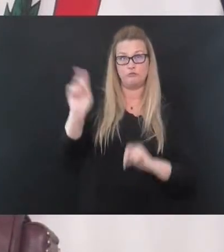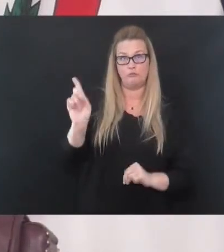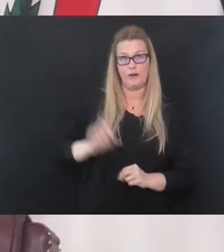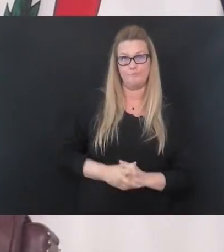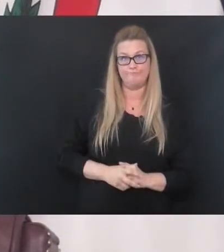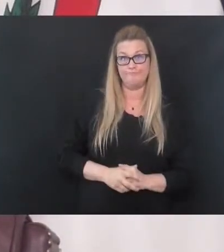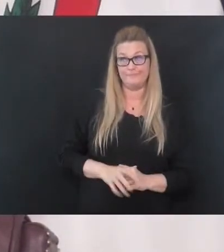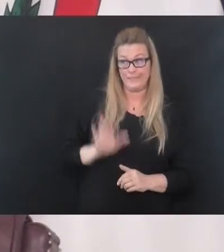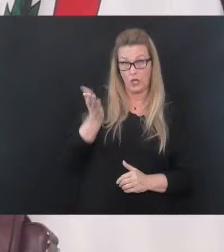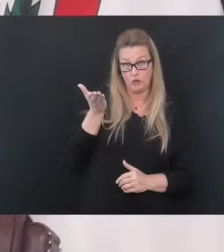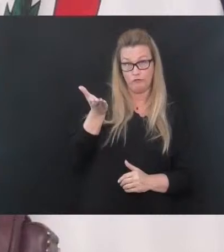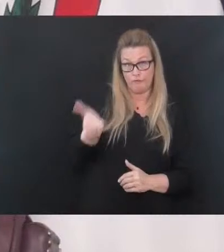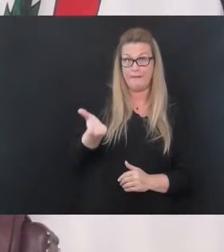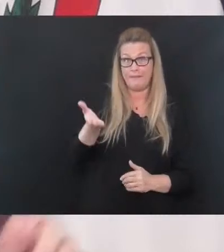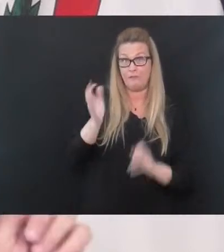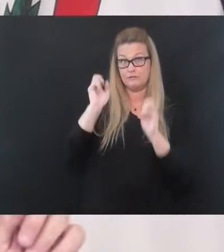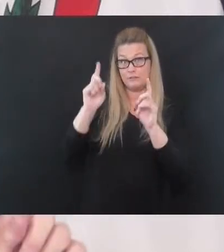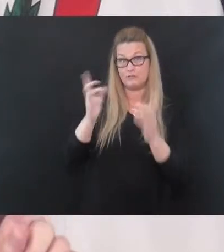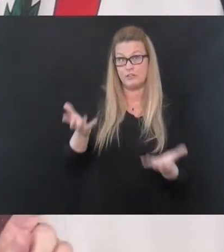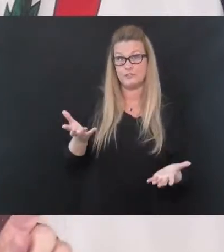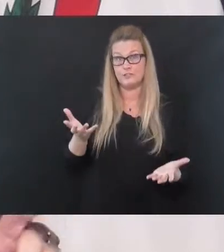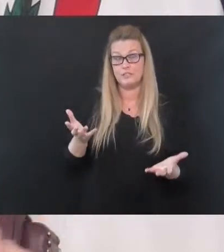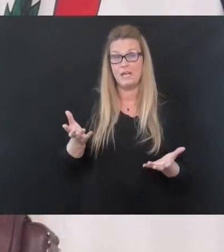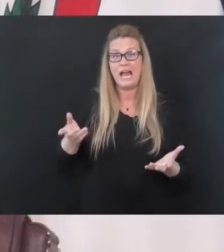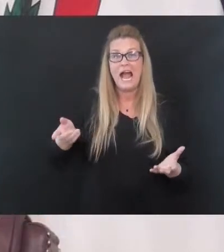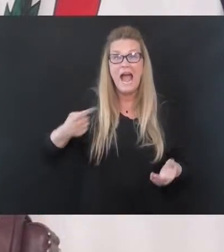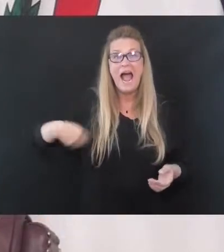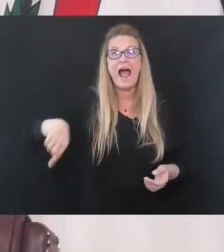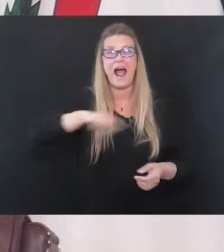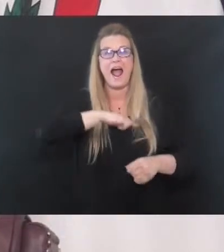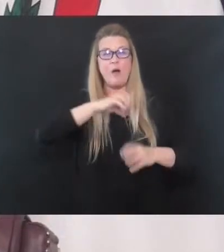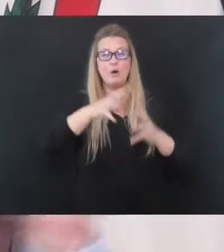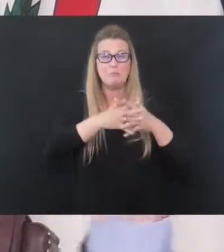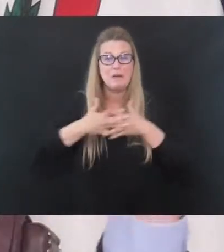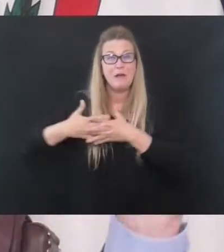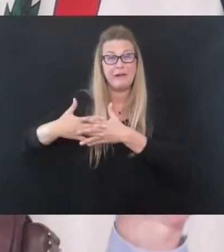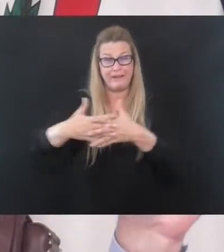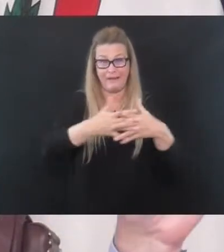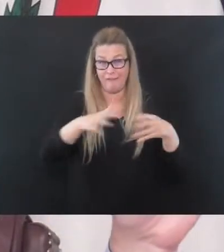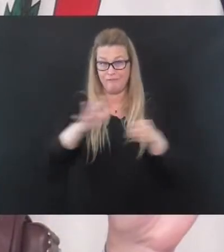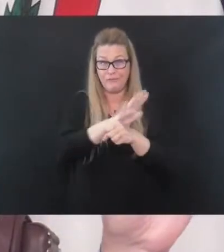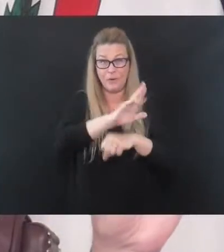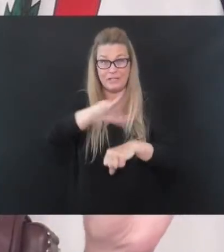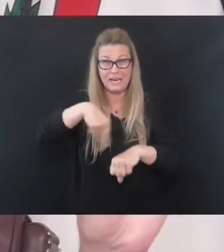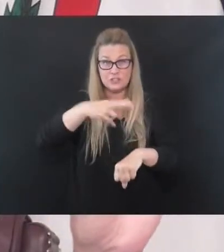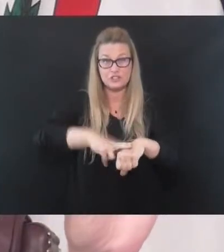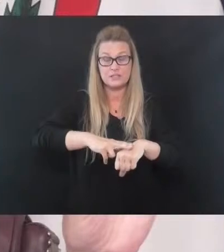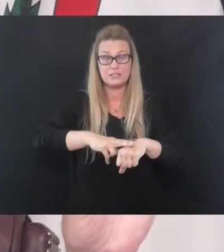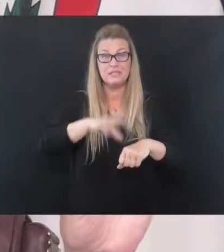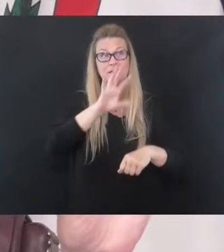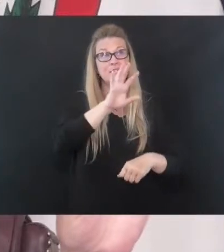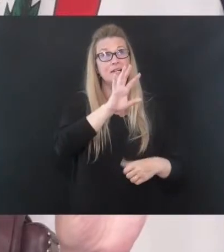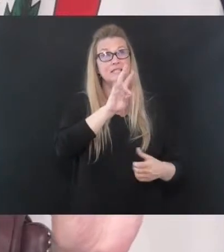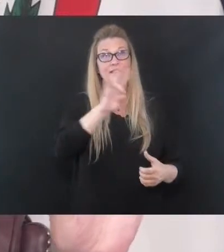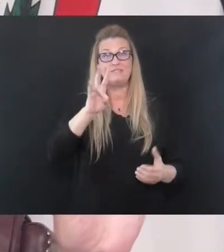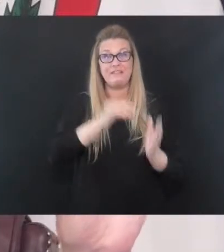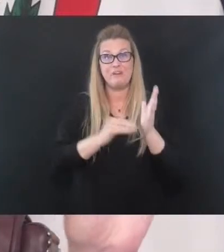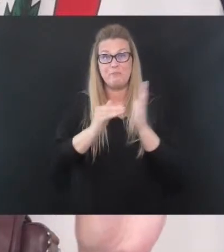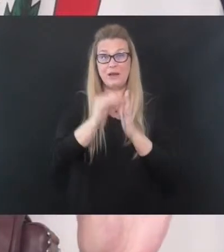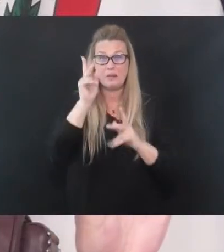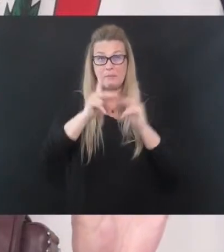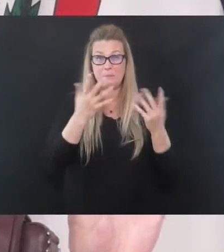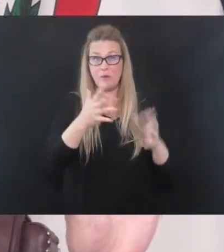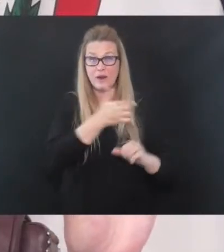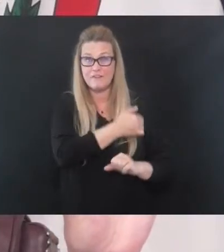there's the education. In our nation, I think 77 million people have been vaccinated, and we've lost